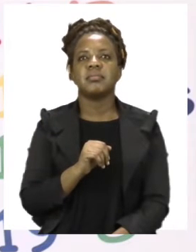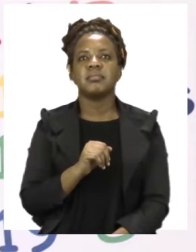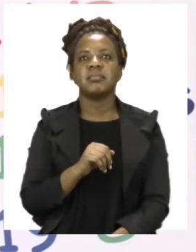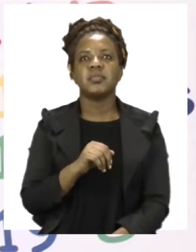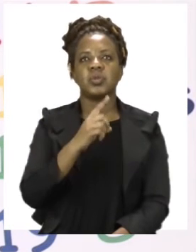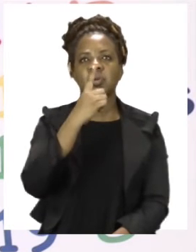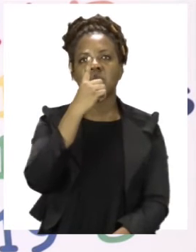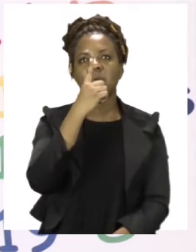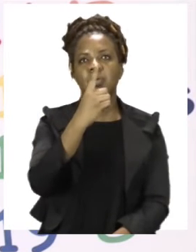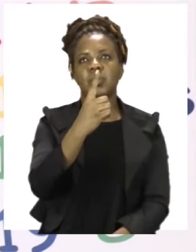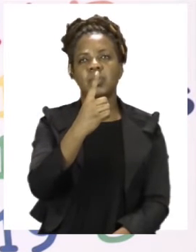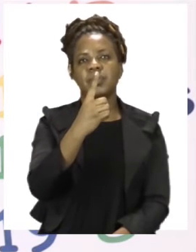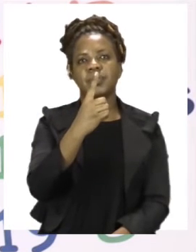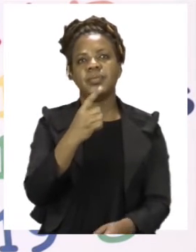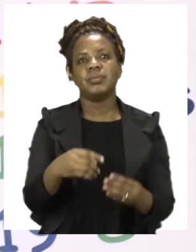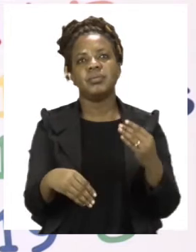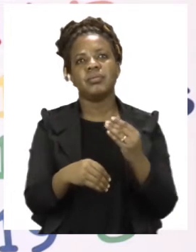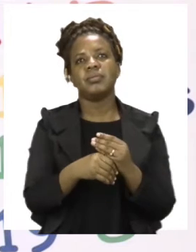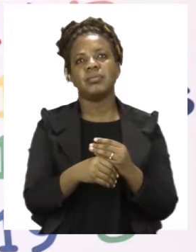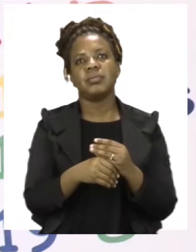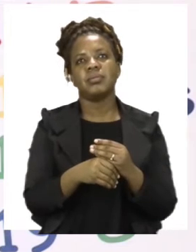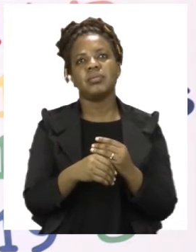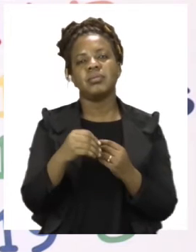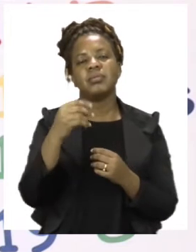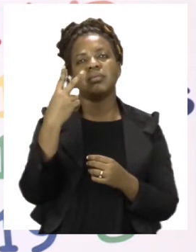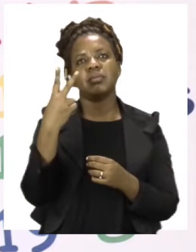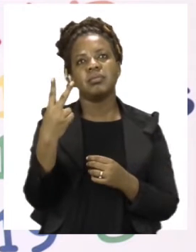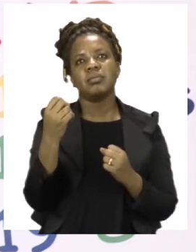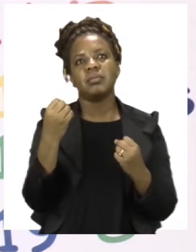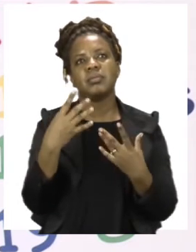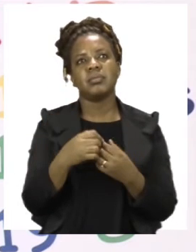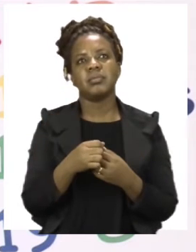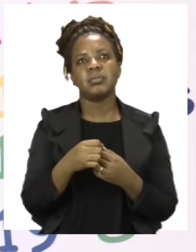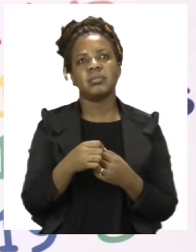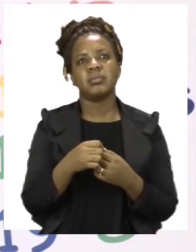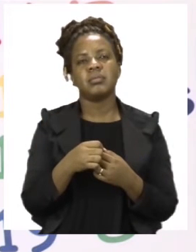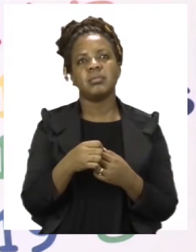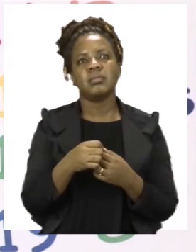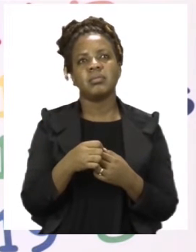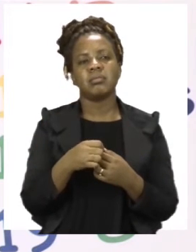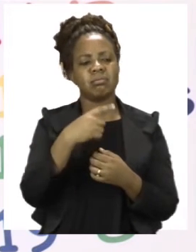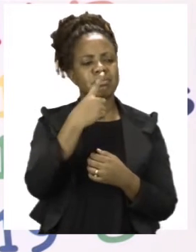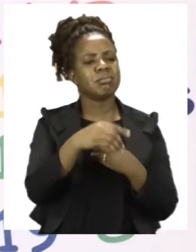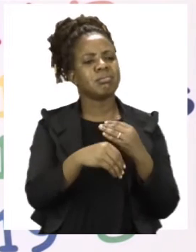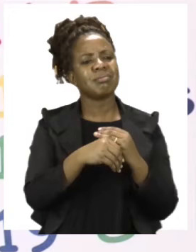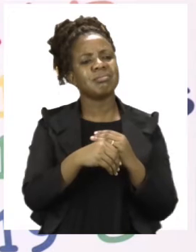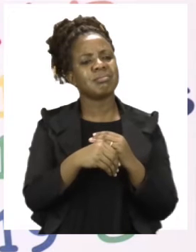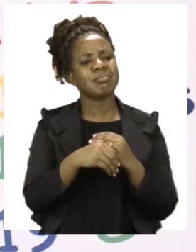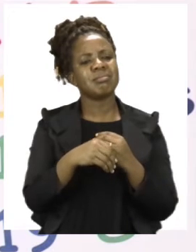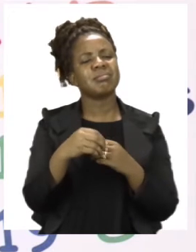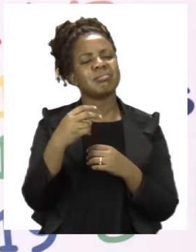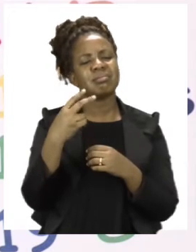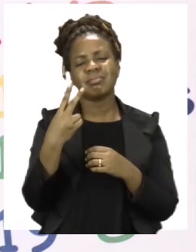moving on by saying 1 plus 2. Now 1 plus 2, my dear children, we